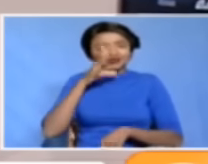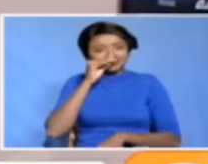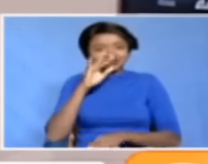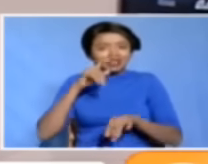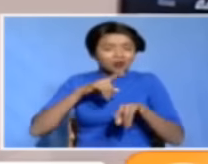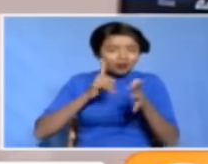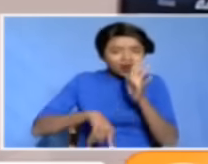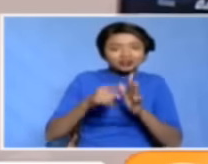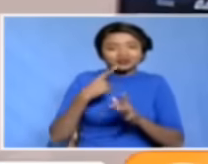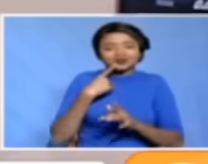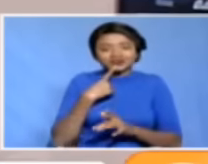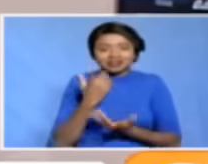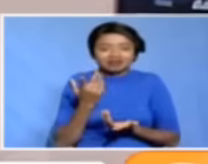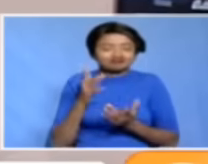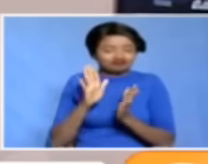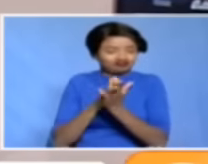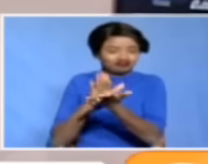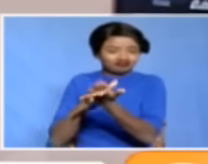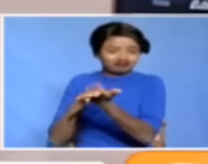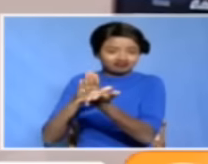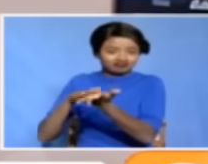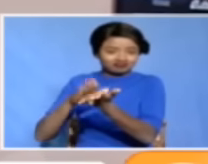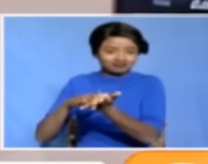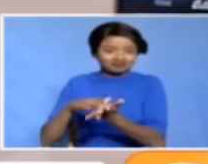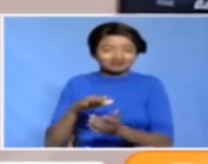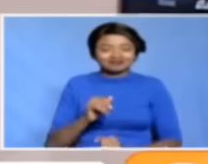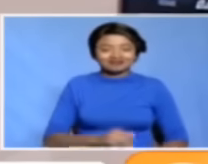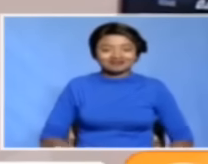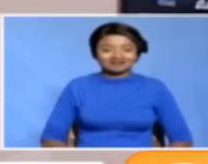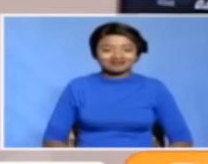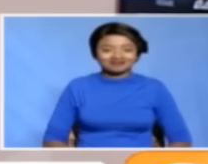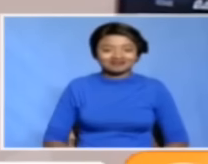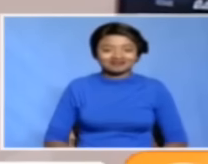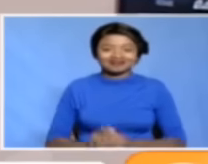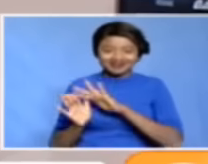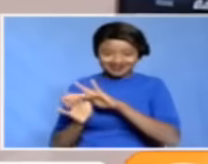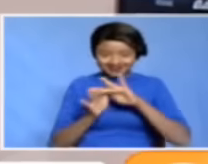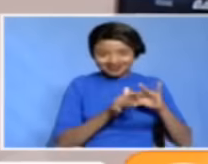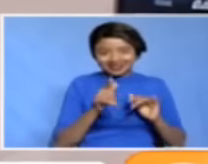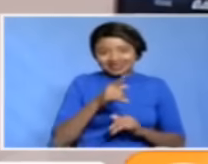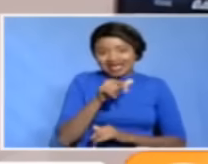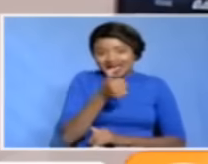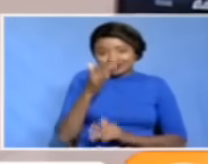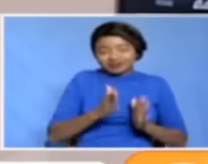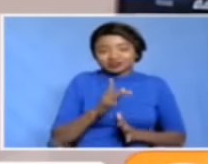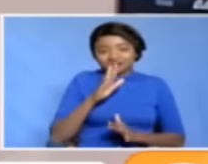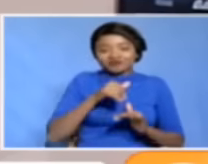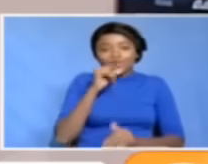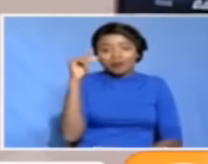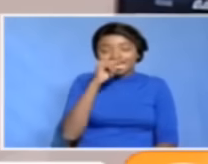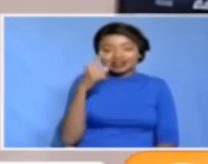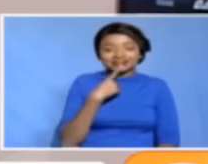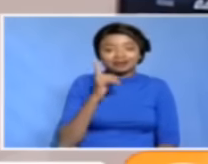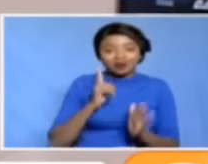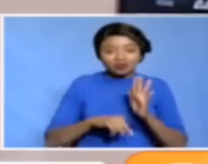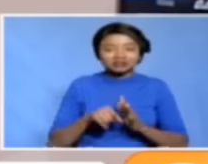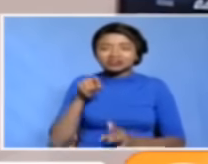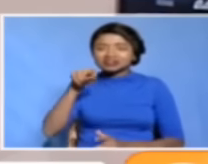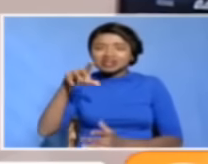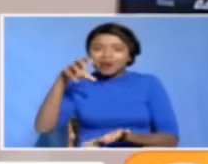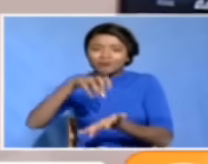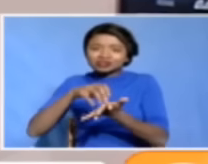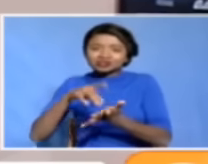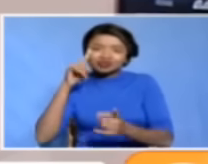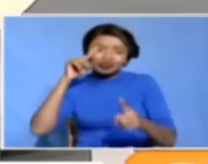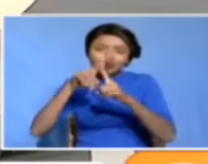strategic communication. That is Asmali on Twitter. And finally, Abdi from Garissa Township. Meshimiwa, what position are you planning to vie for